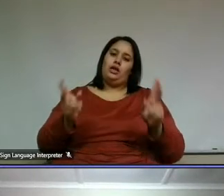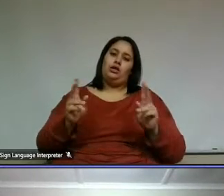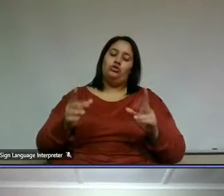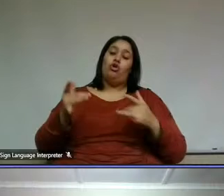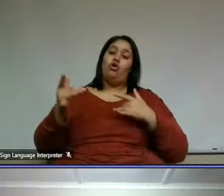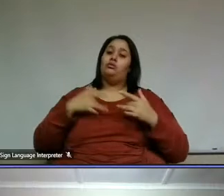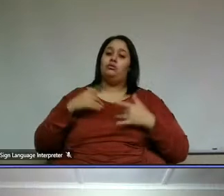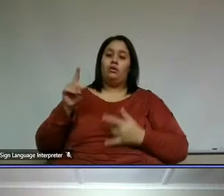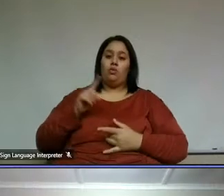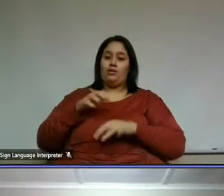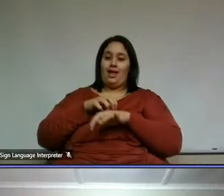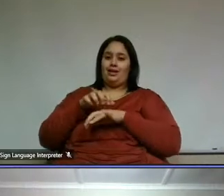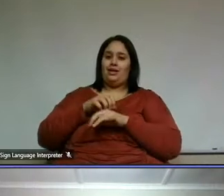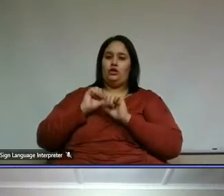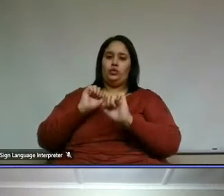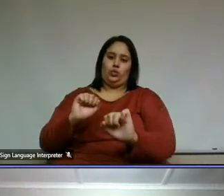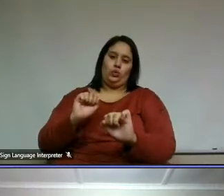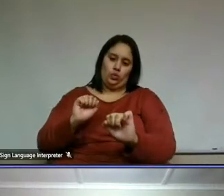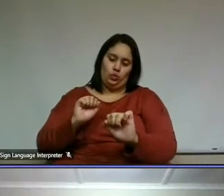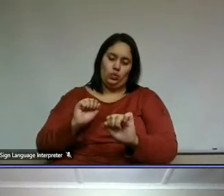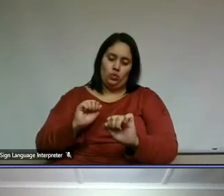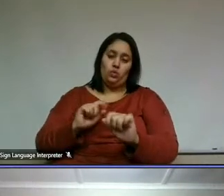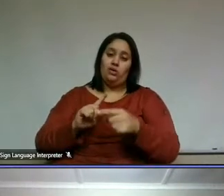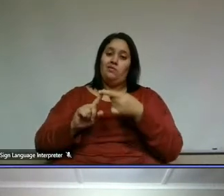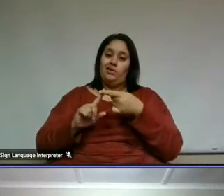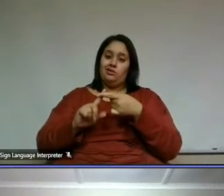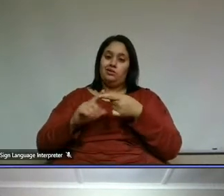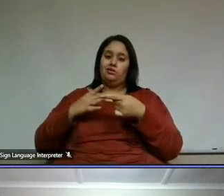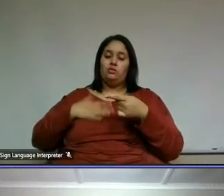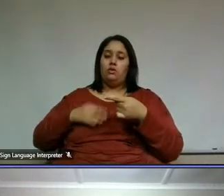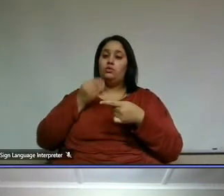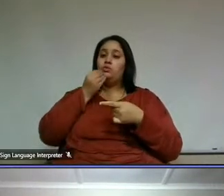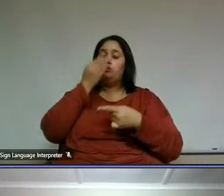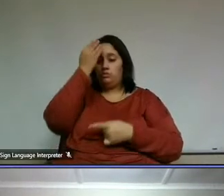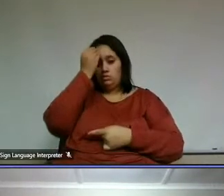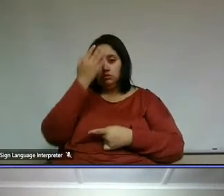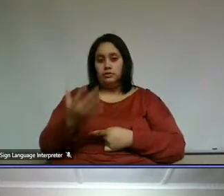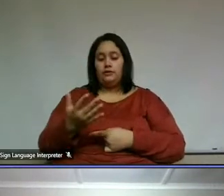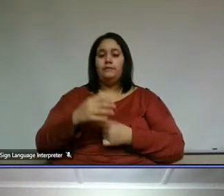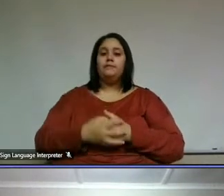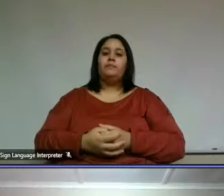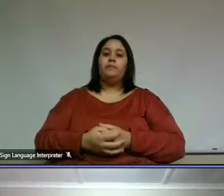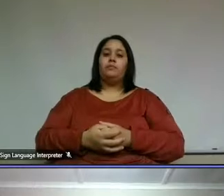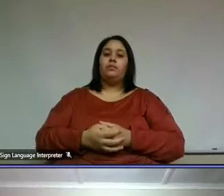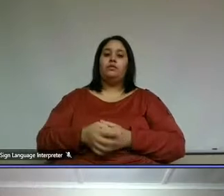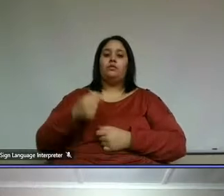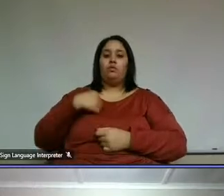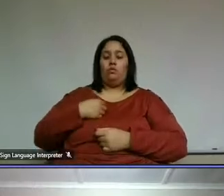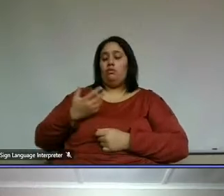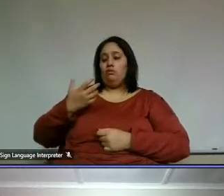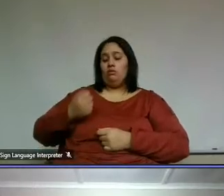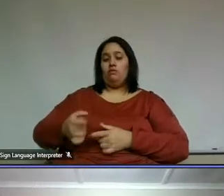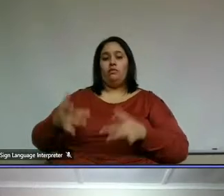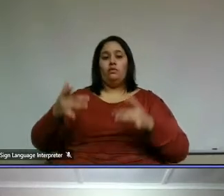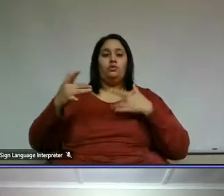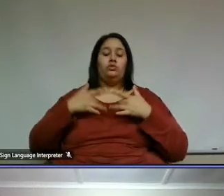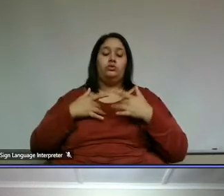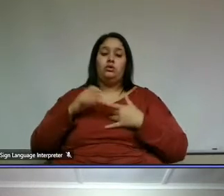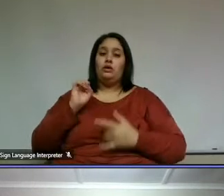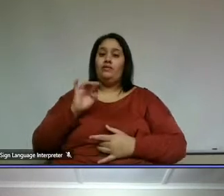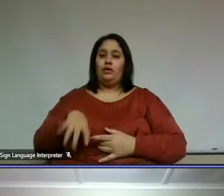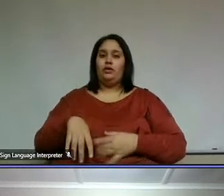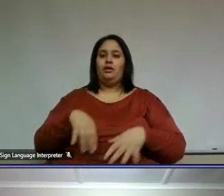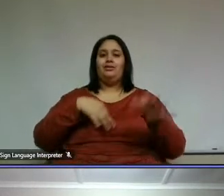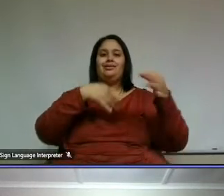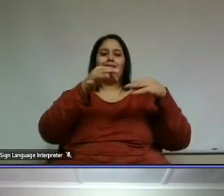concerning agriculture. Firstly, I would just like to mention that we have concern with regards to the